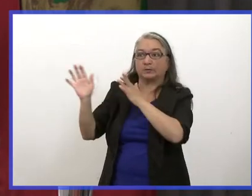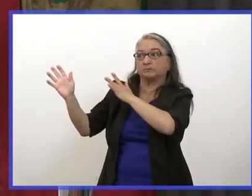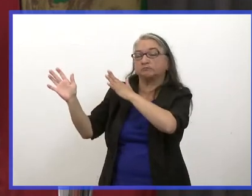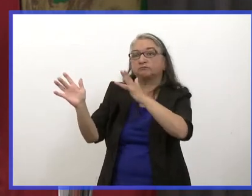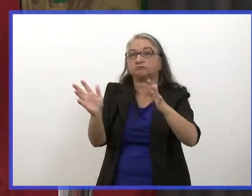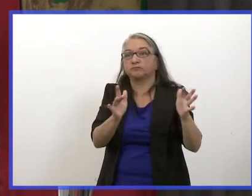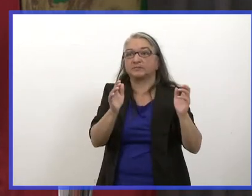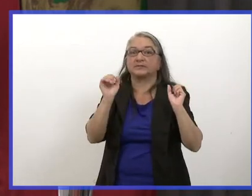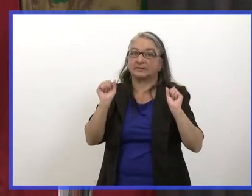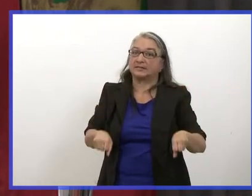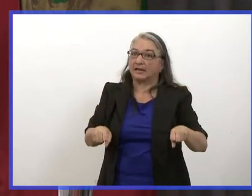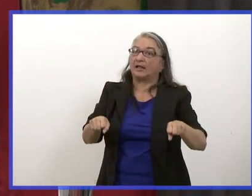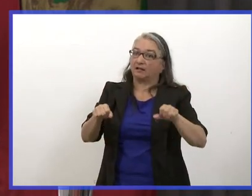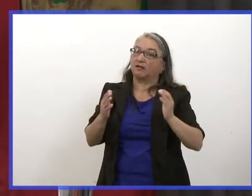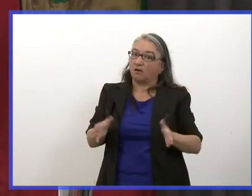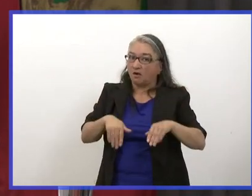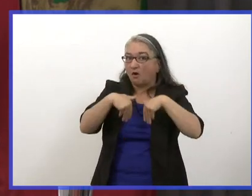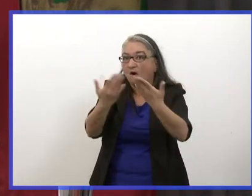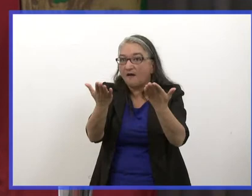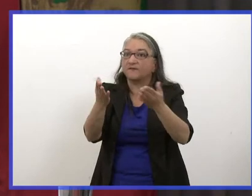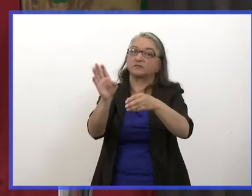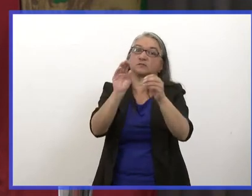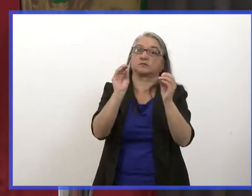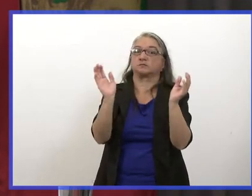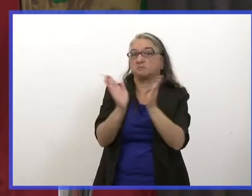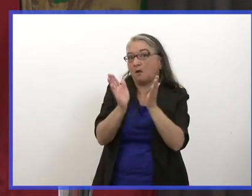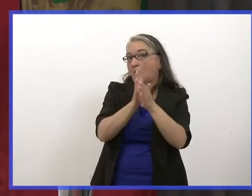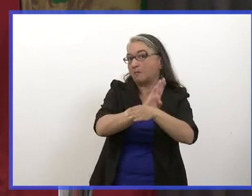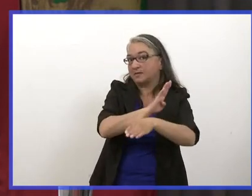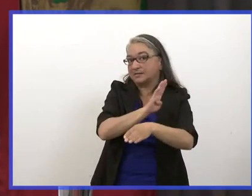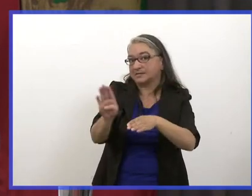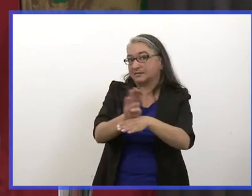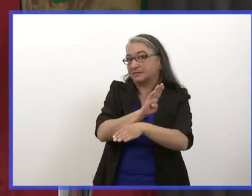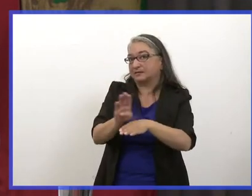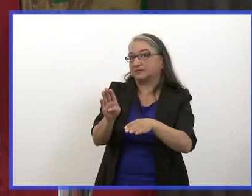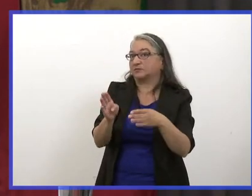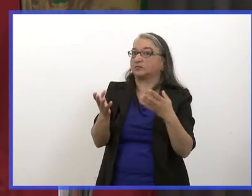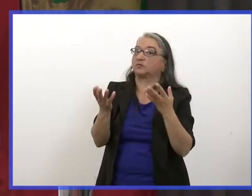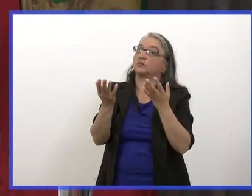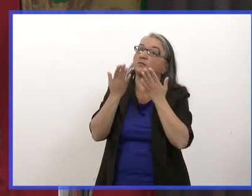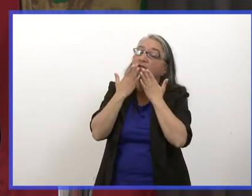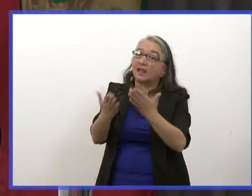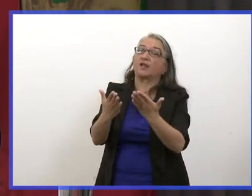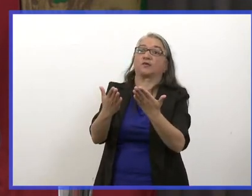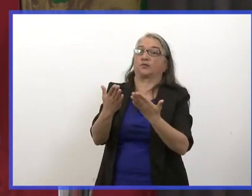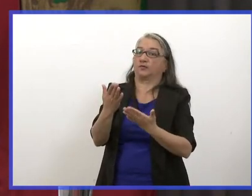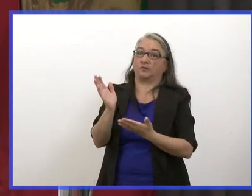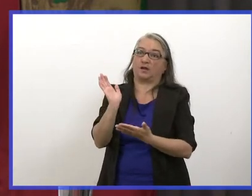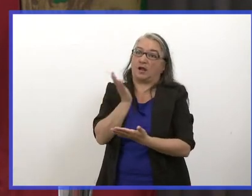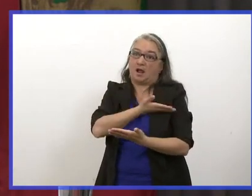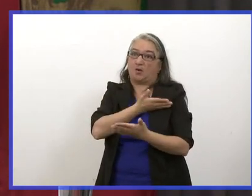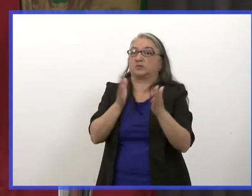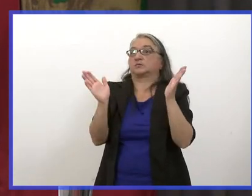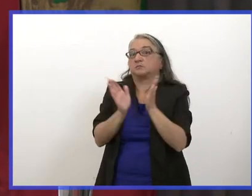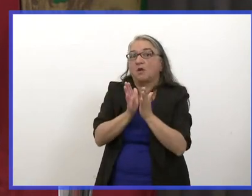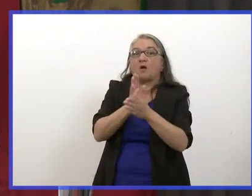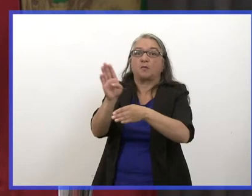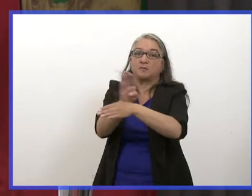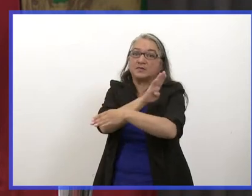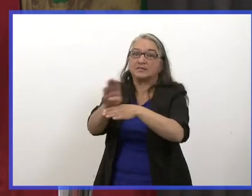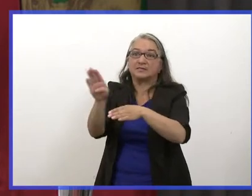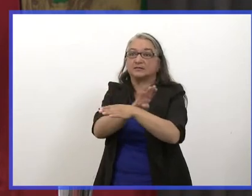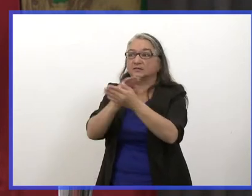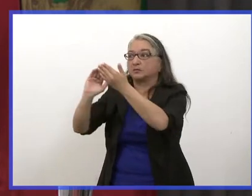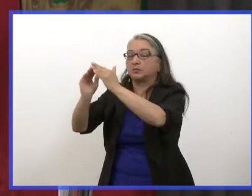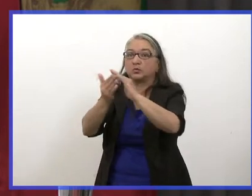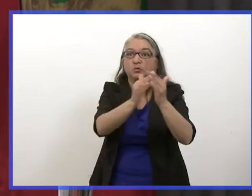supports for our small businesses. And I wanted to say a special thank you to our small business community for the tremendous and the vast, vast majority of these